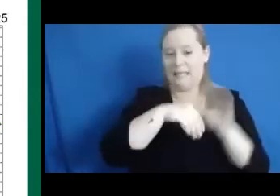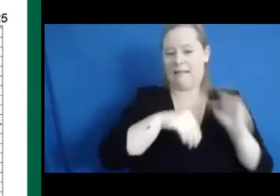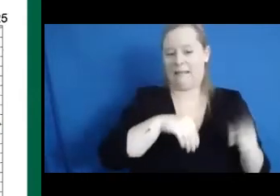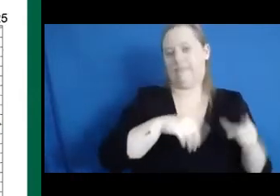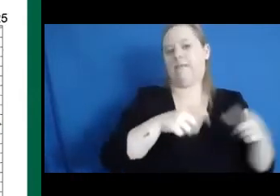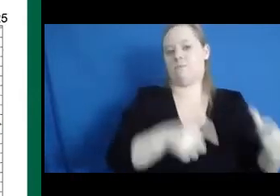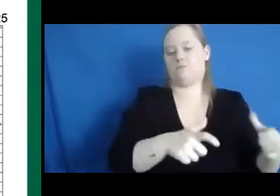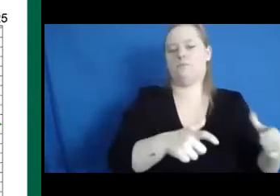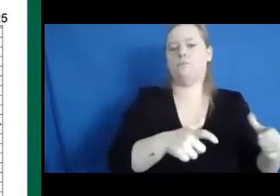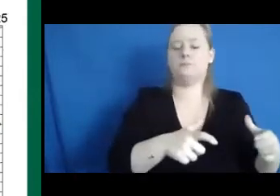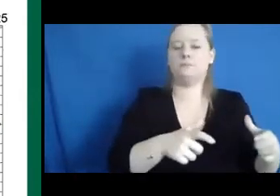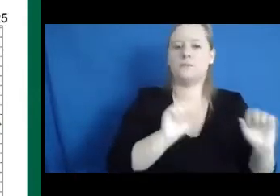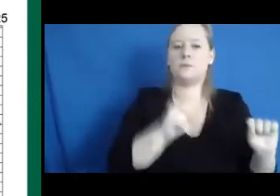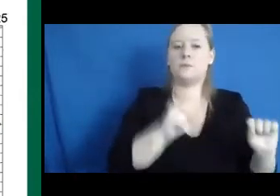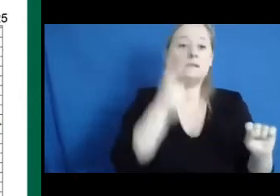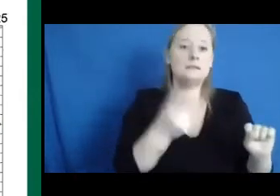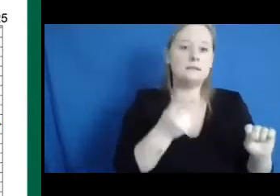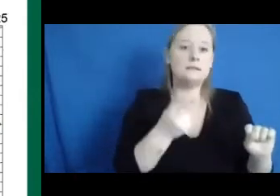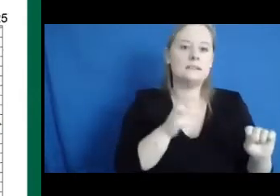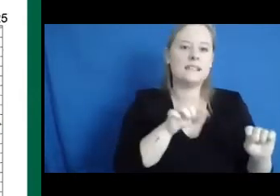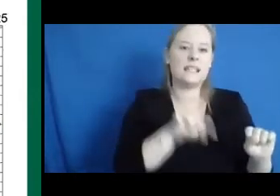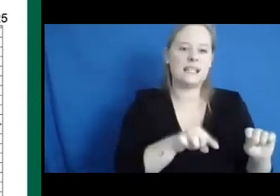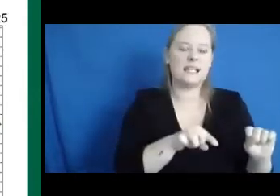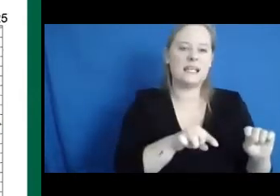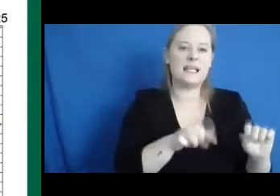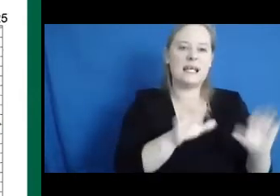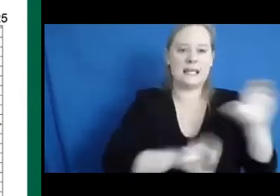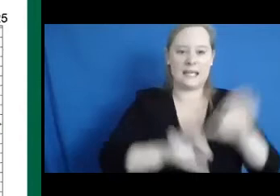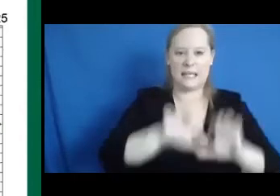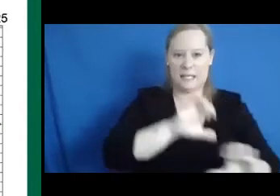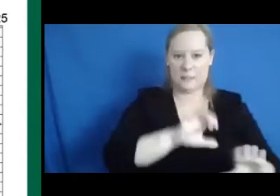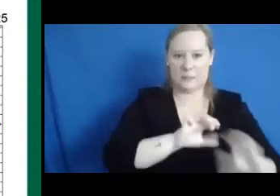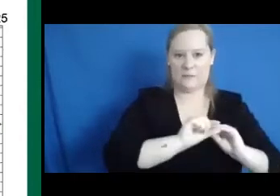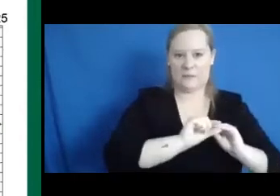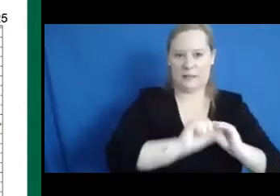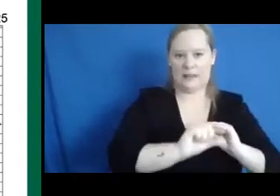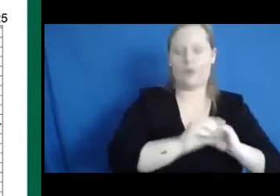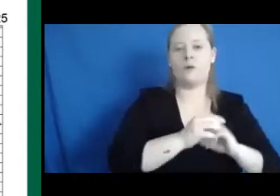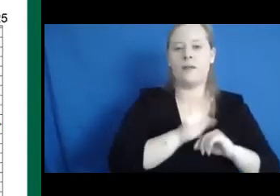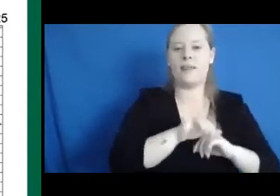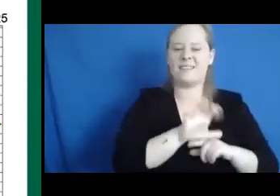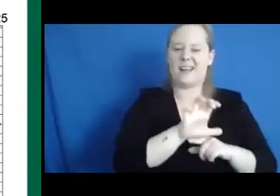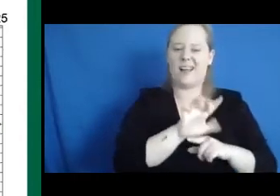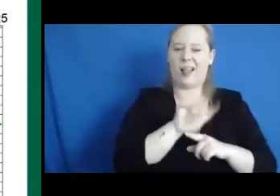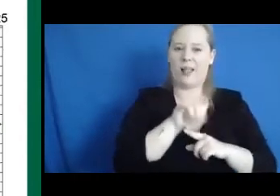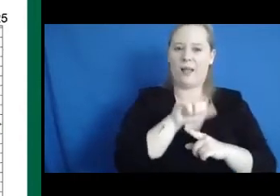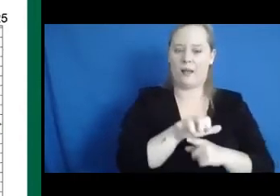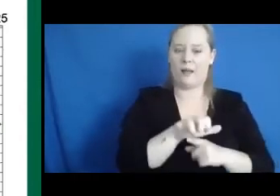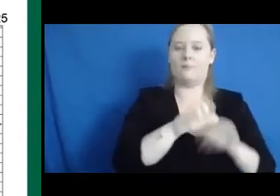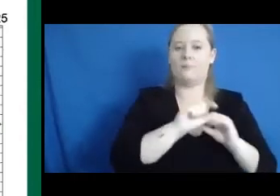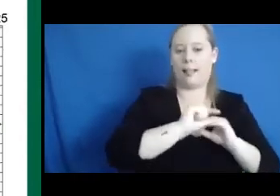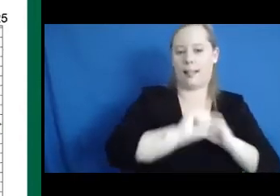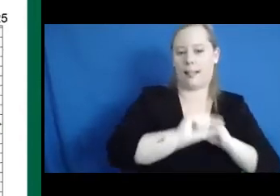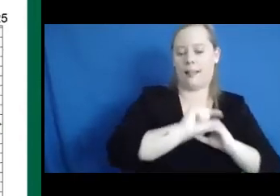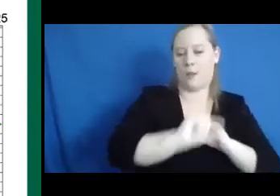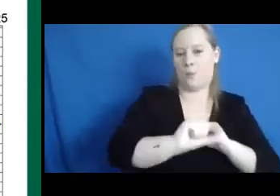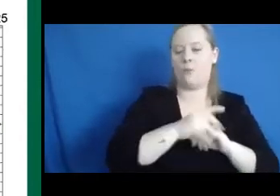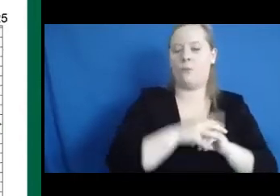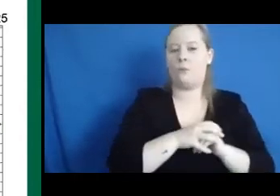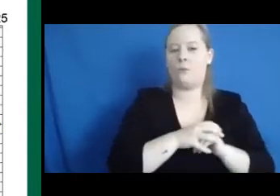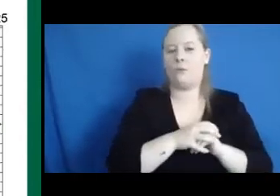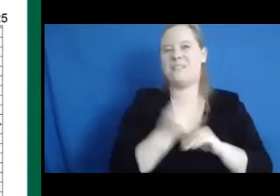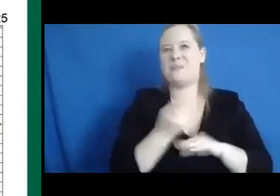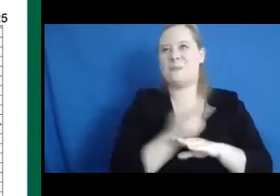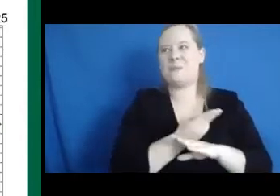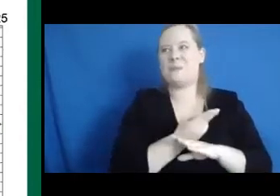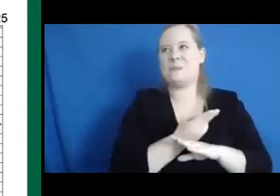where we have chemistry of the bentonite layer, which is a clay layer that is often used as sort of a